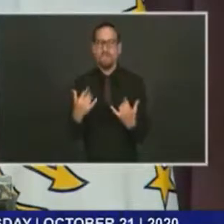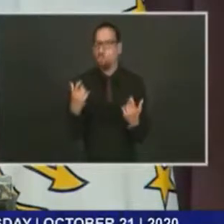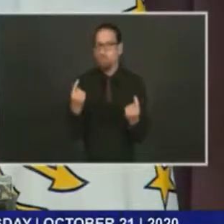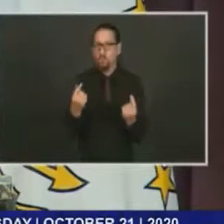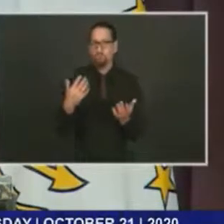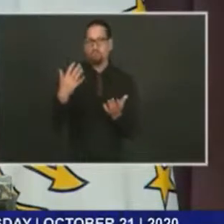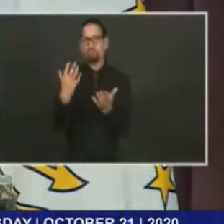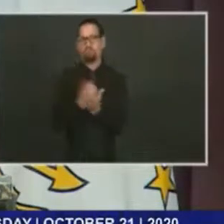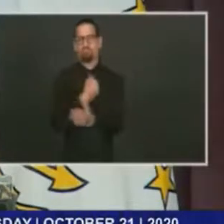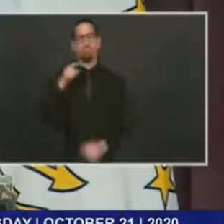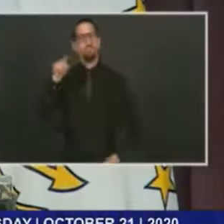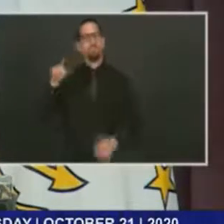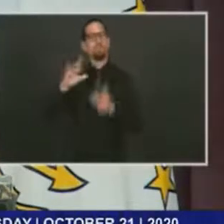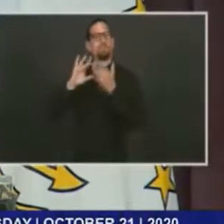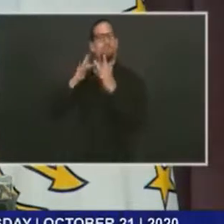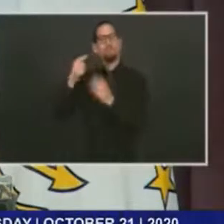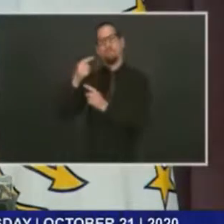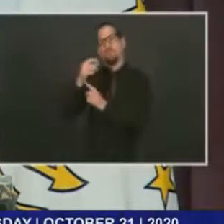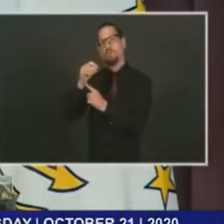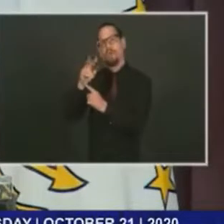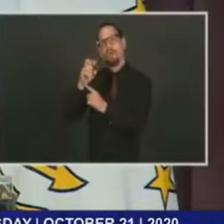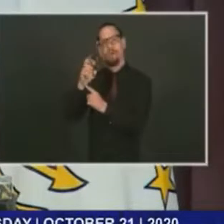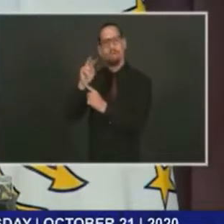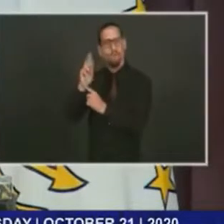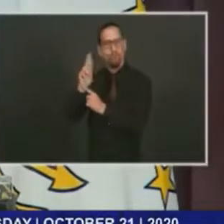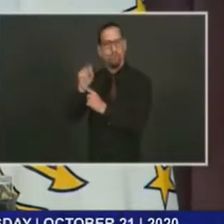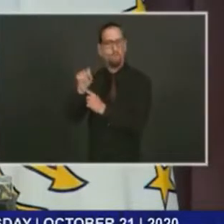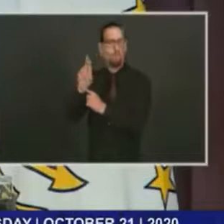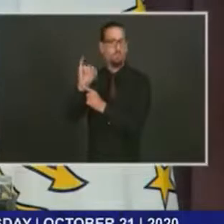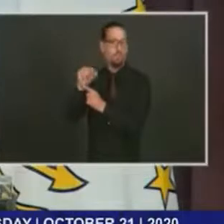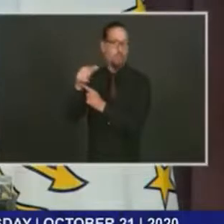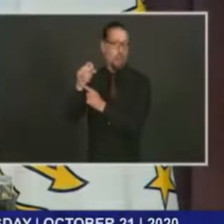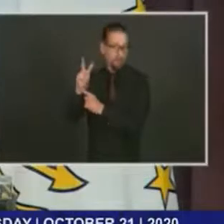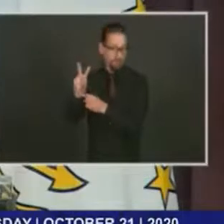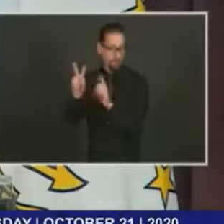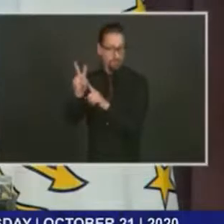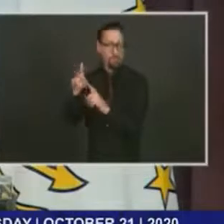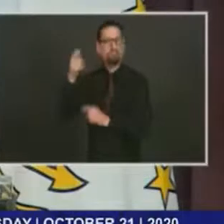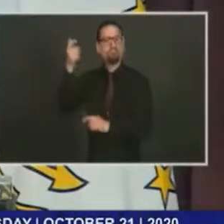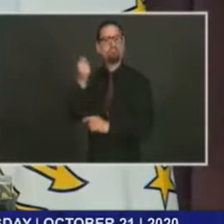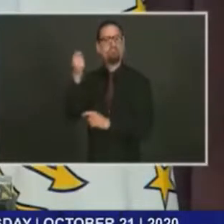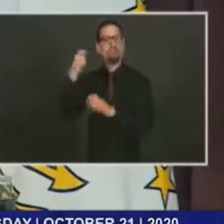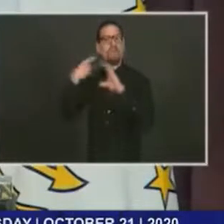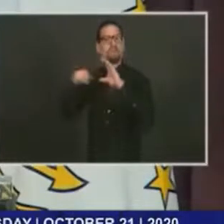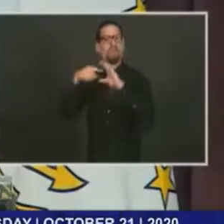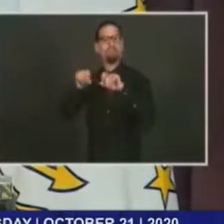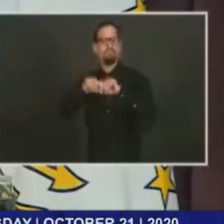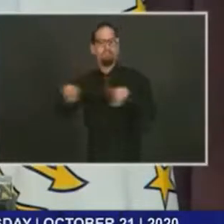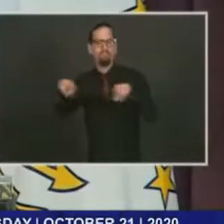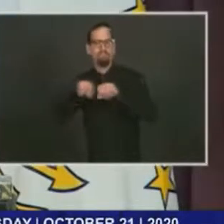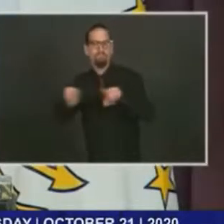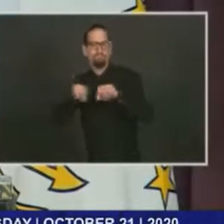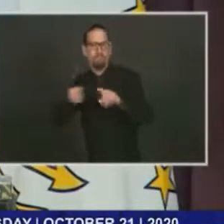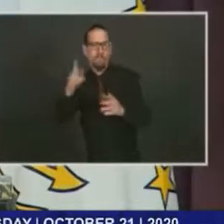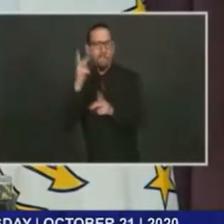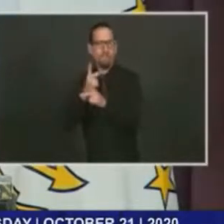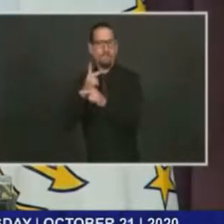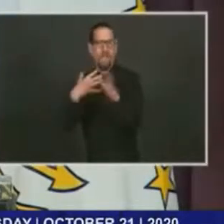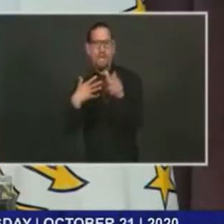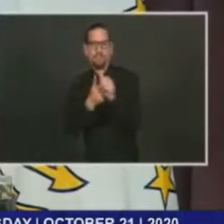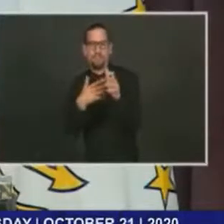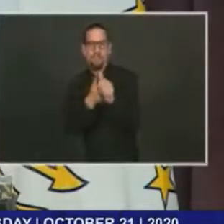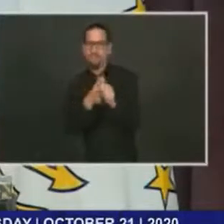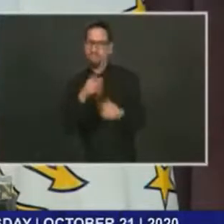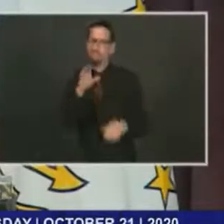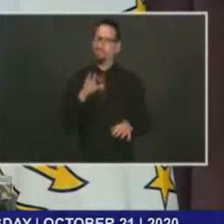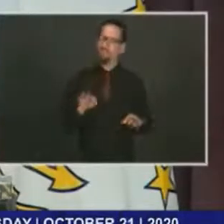But it's probably more important than ever that you stay informed so you have the facts and so that you can keep yourselves and your